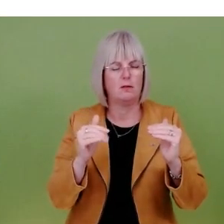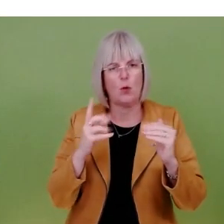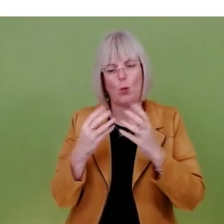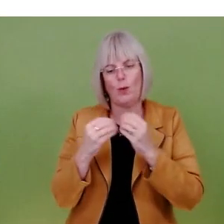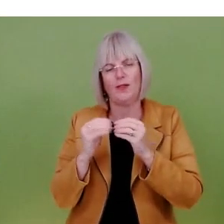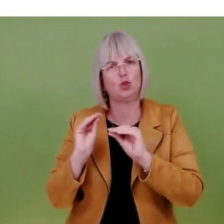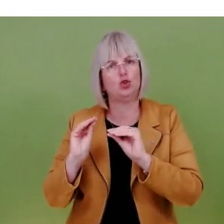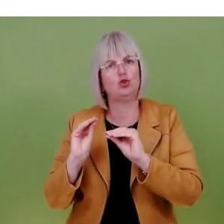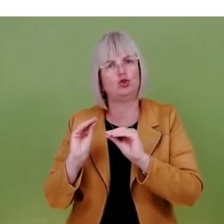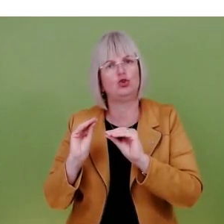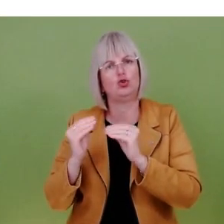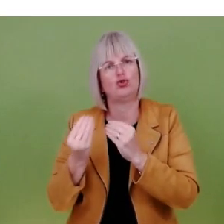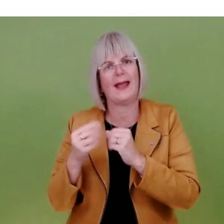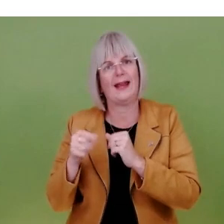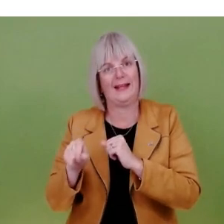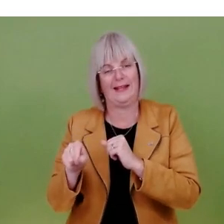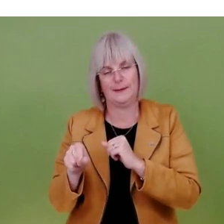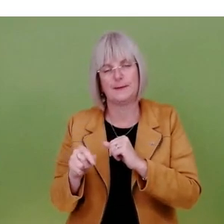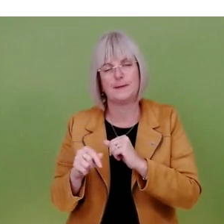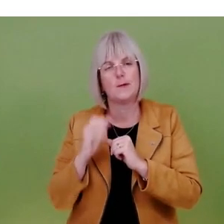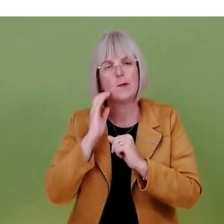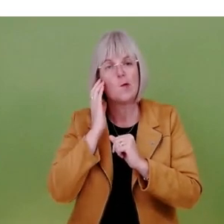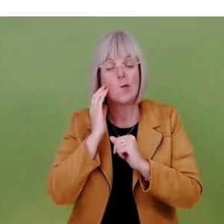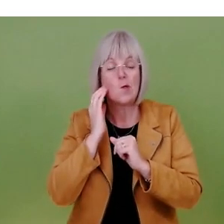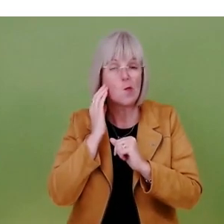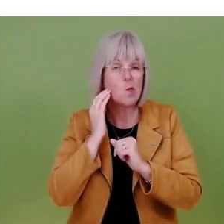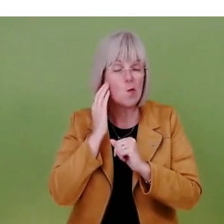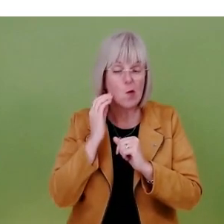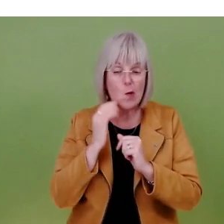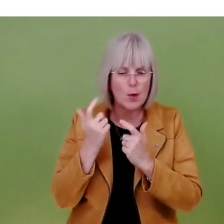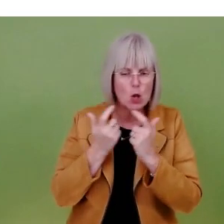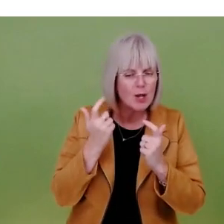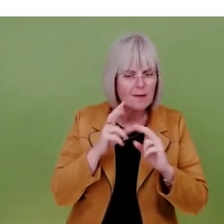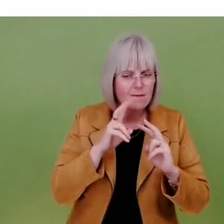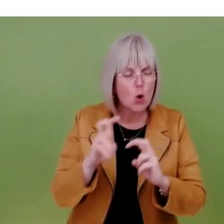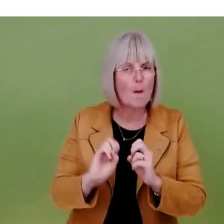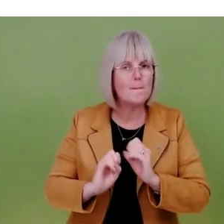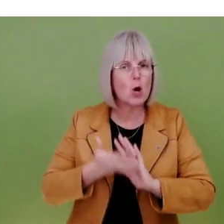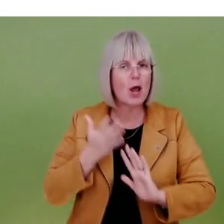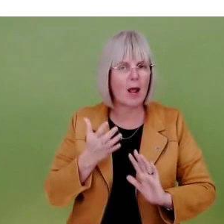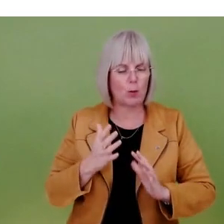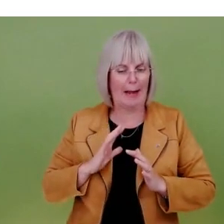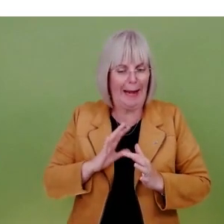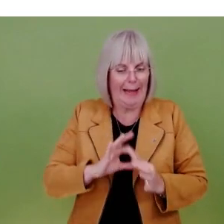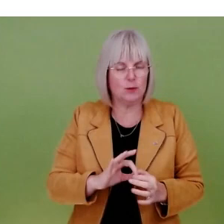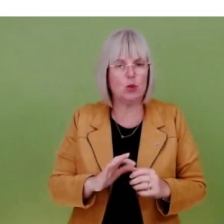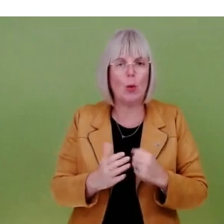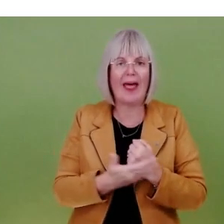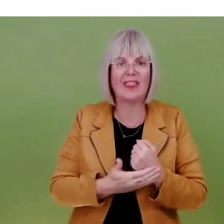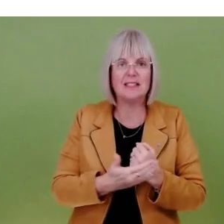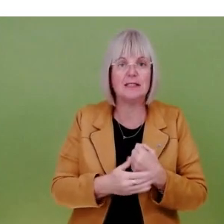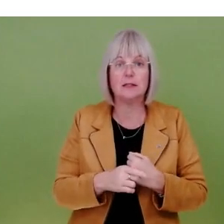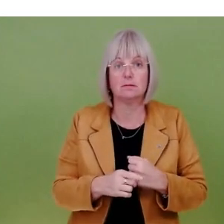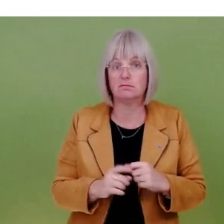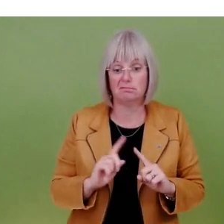to one's ethnic identity. We didn't find that. We found burnout much more, this was within the NHS, to be related to